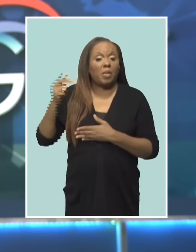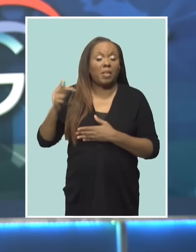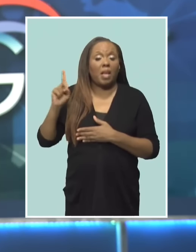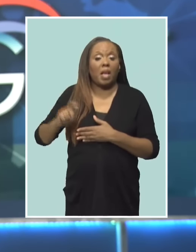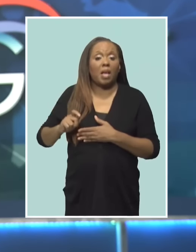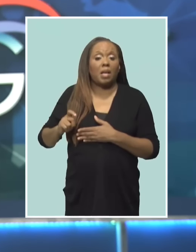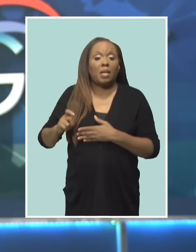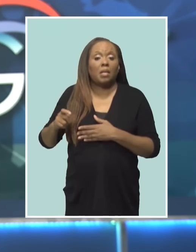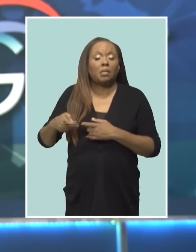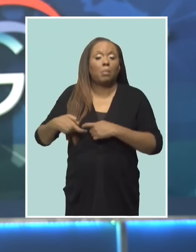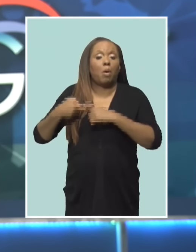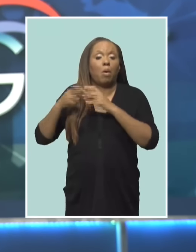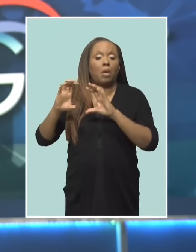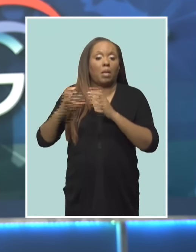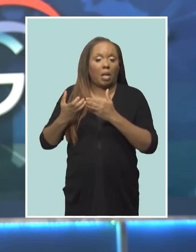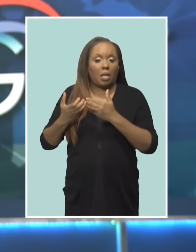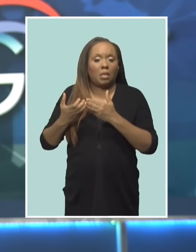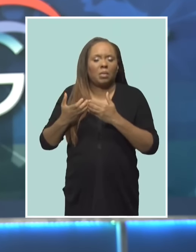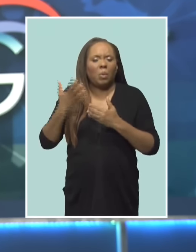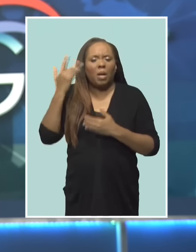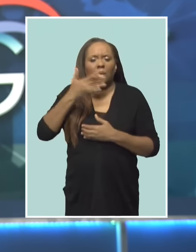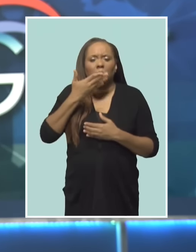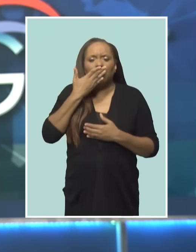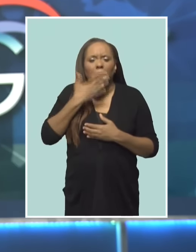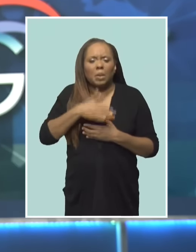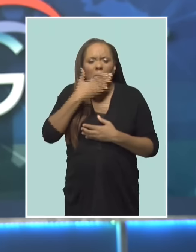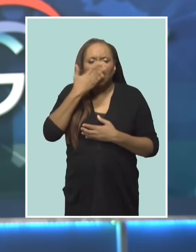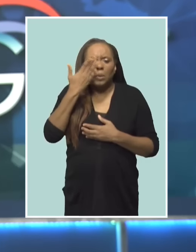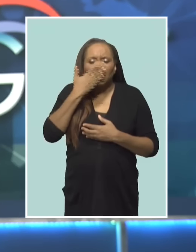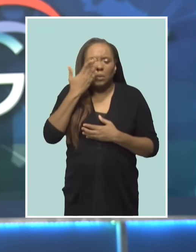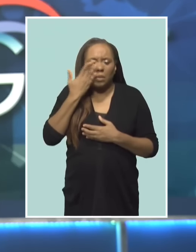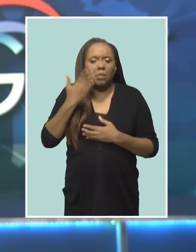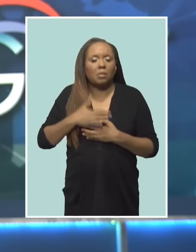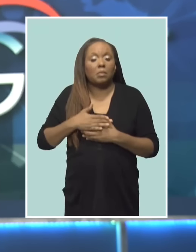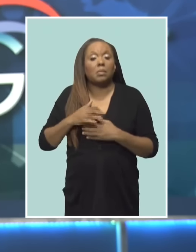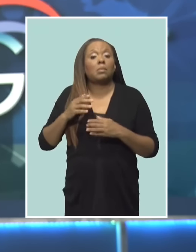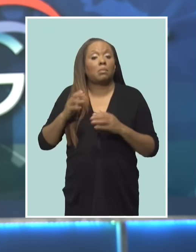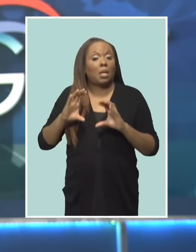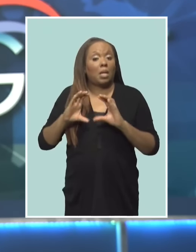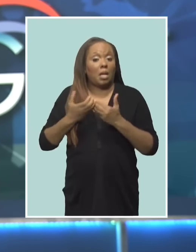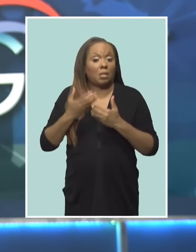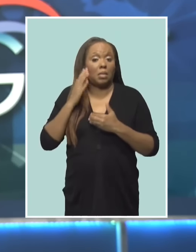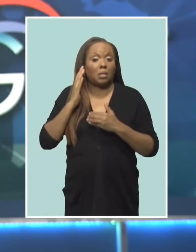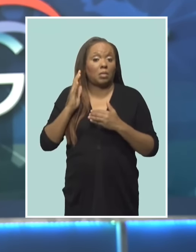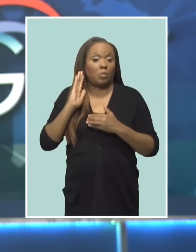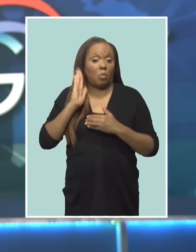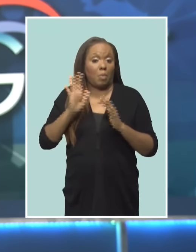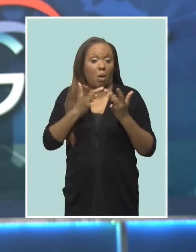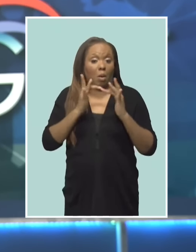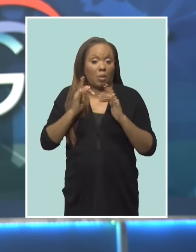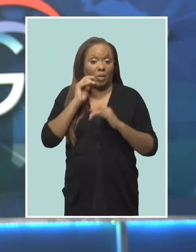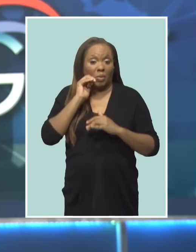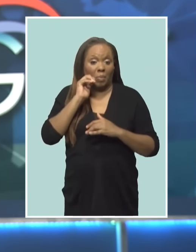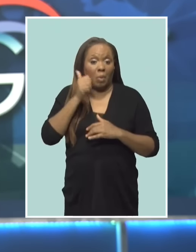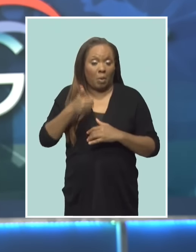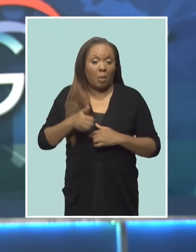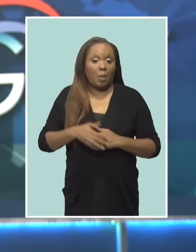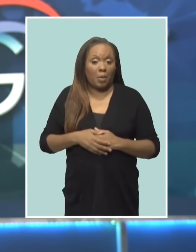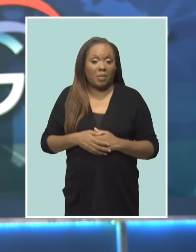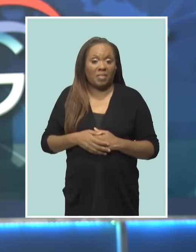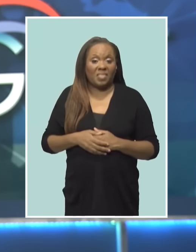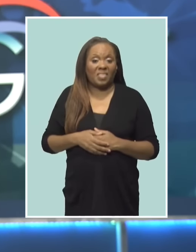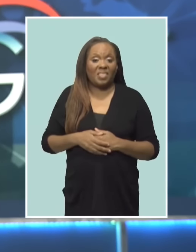on Thursday, September 19th, due to a noxious smell in the area. The ministry says students have been engaged in online classes